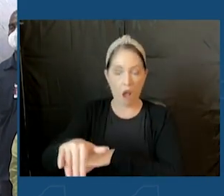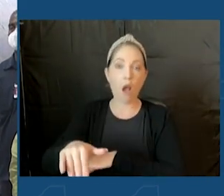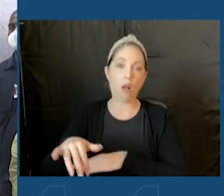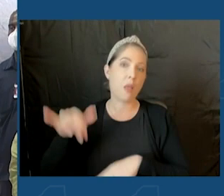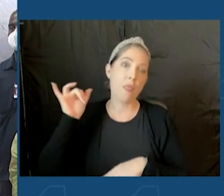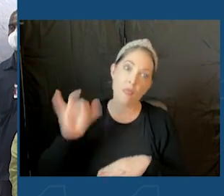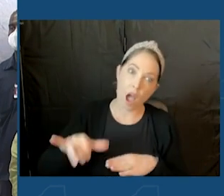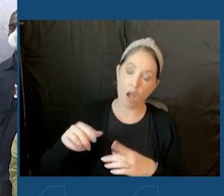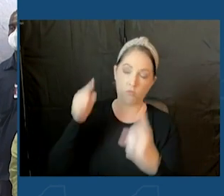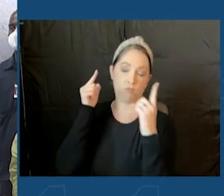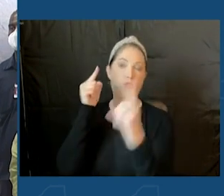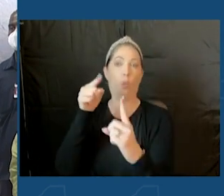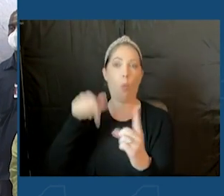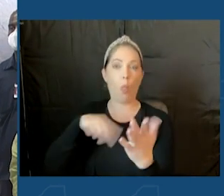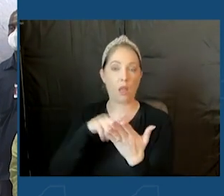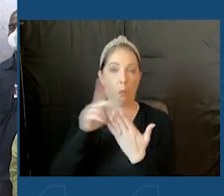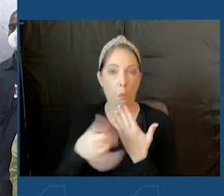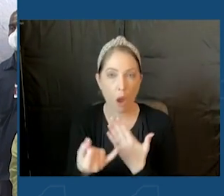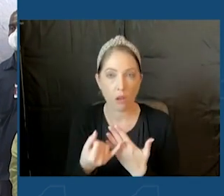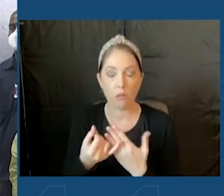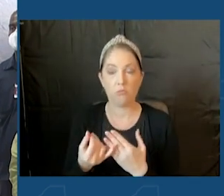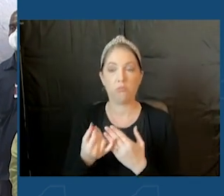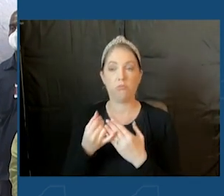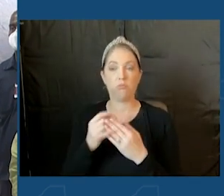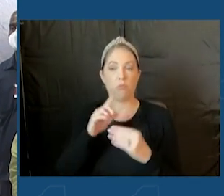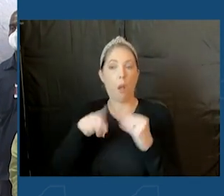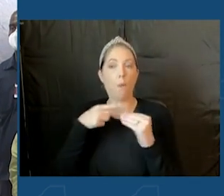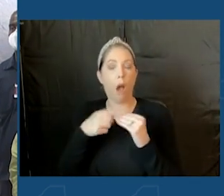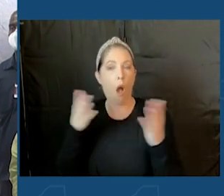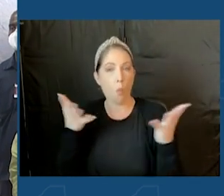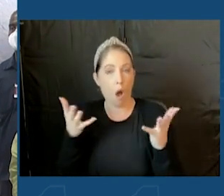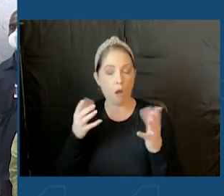about. It's about more service. It's about more